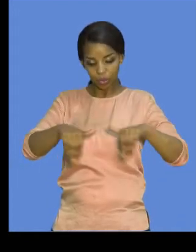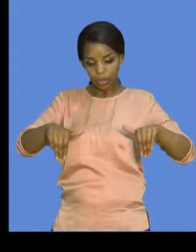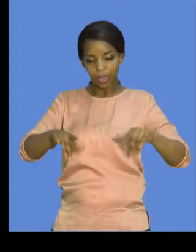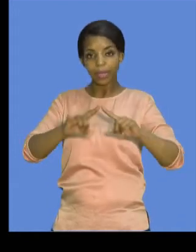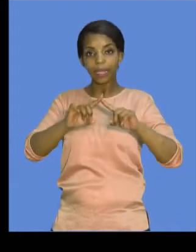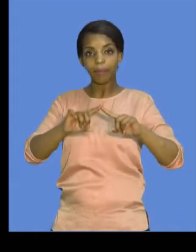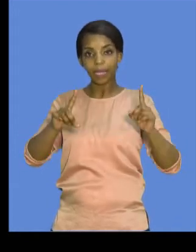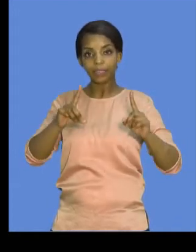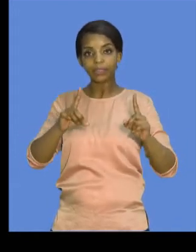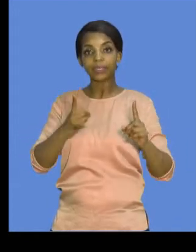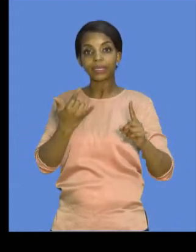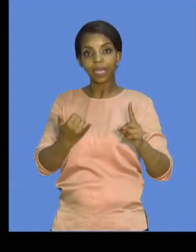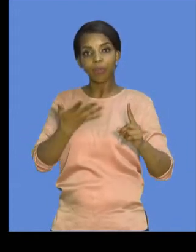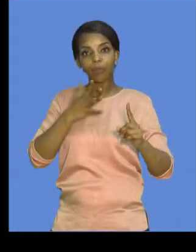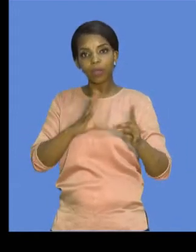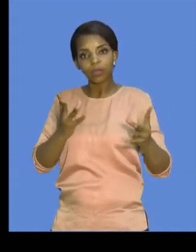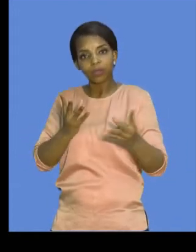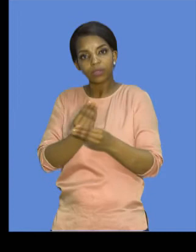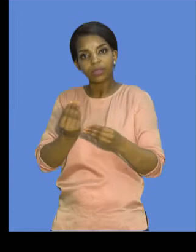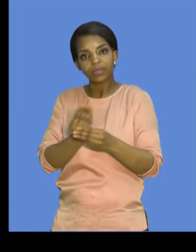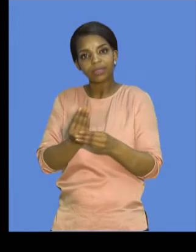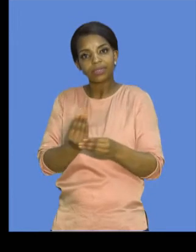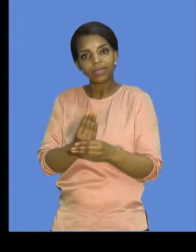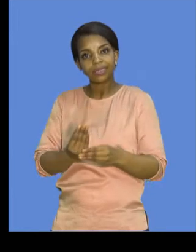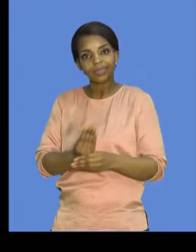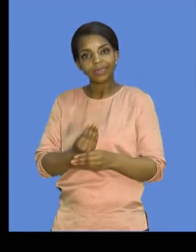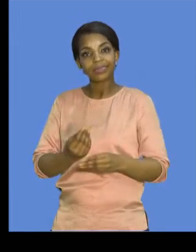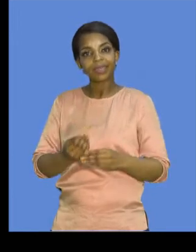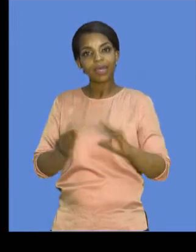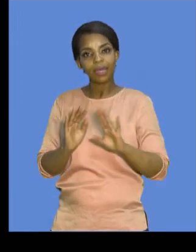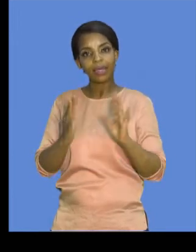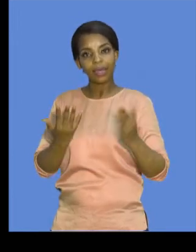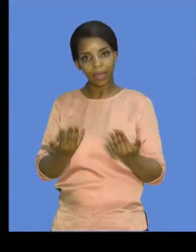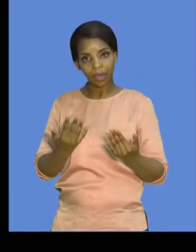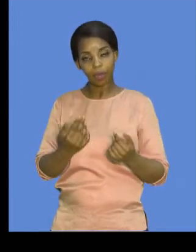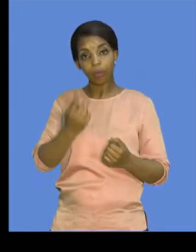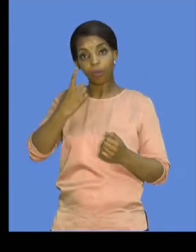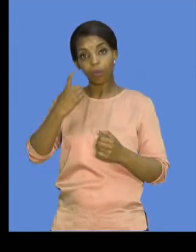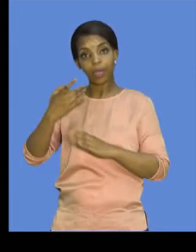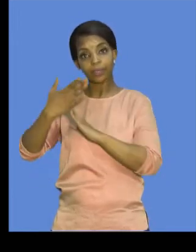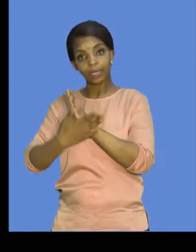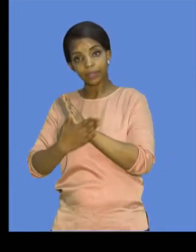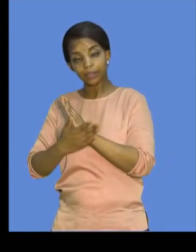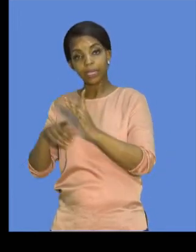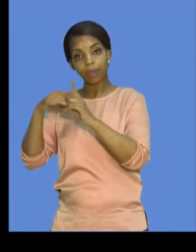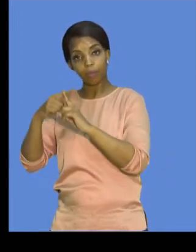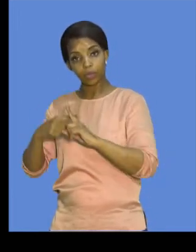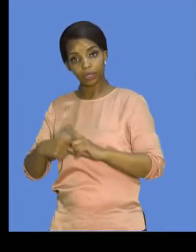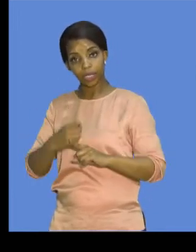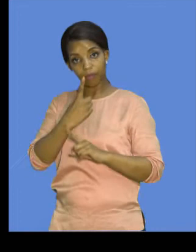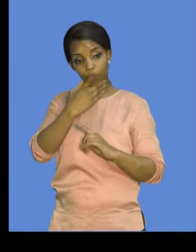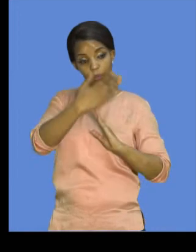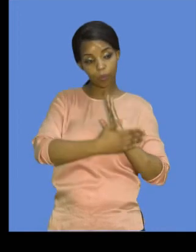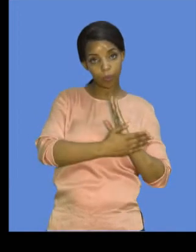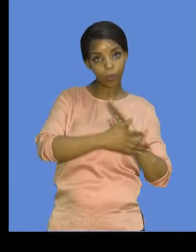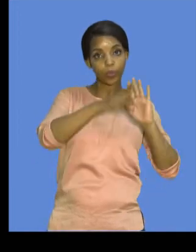the distribution of the charges in the water molecule is such that one side of it is positive and one side